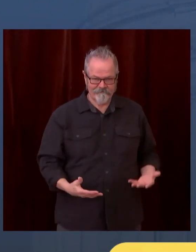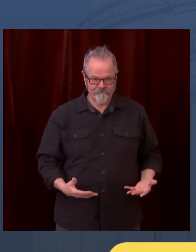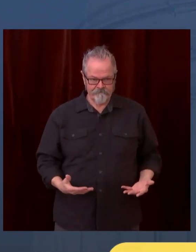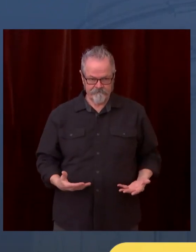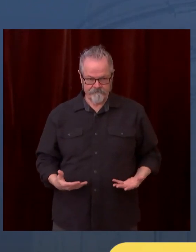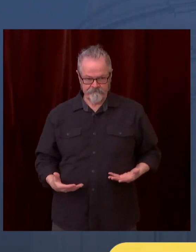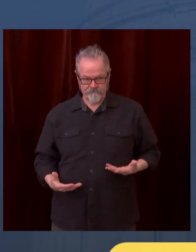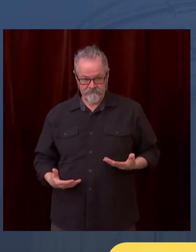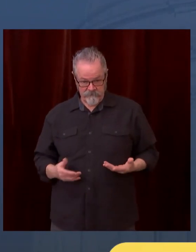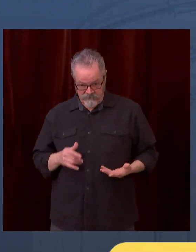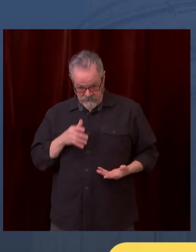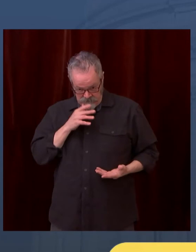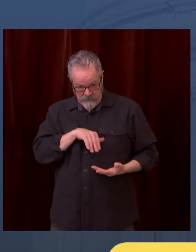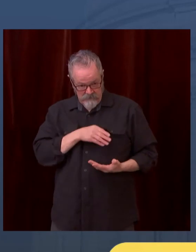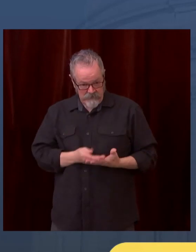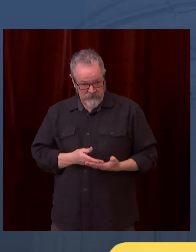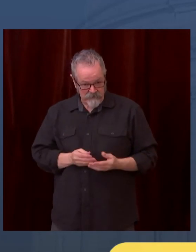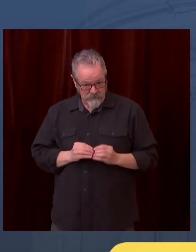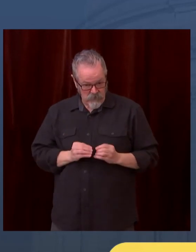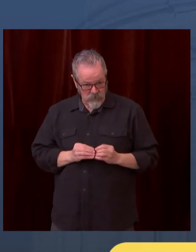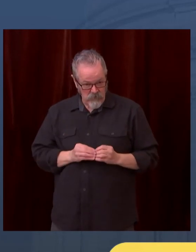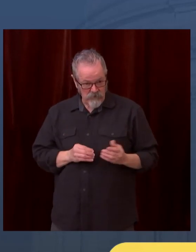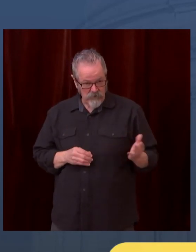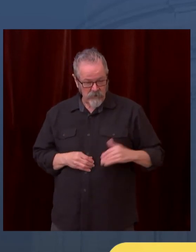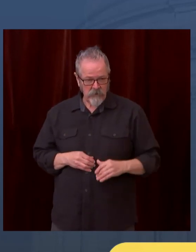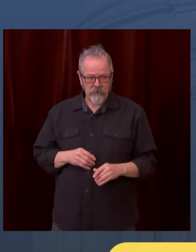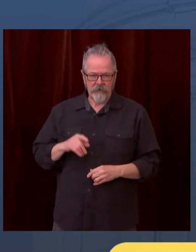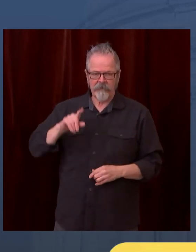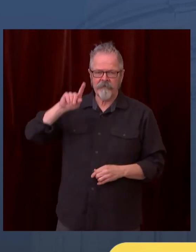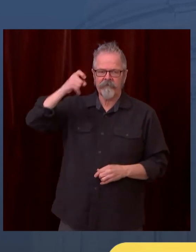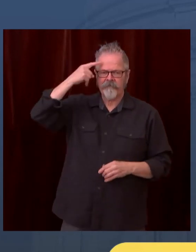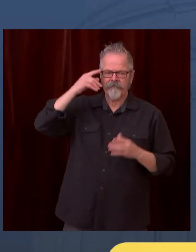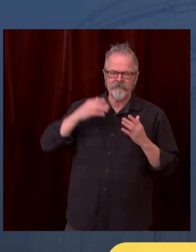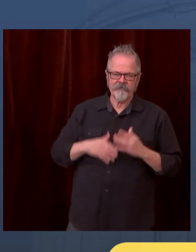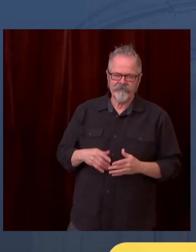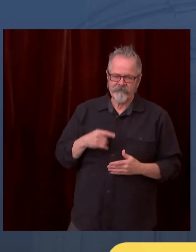by 5 o'clock this afternoon. I mean, if I could snap my fingers and create,